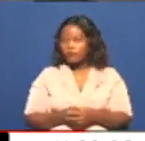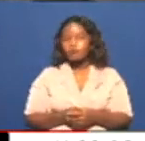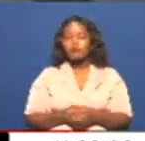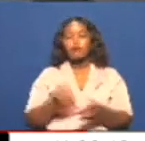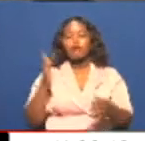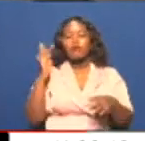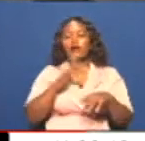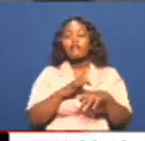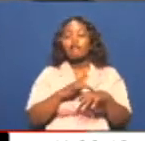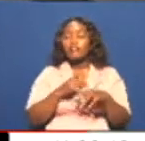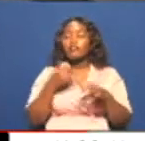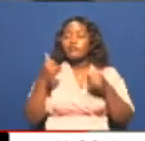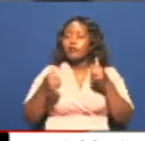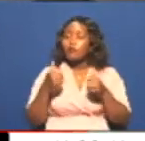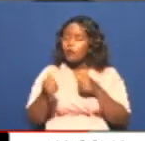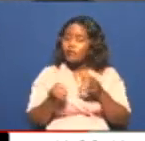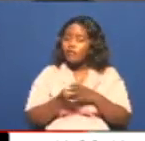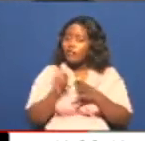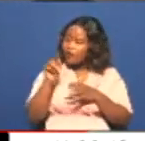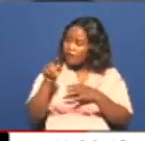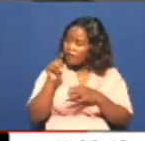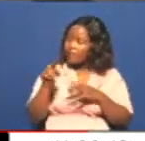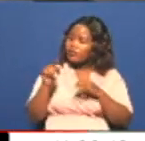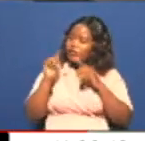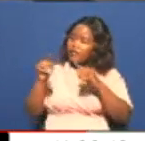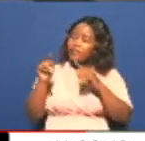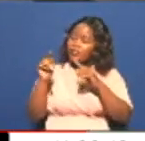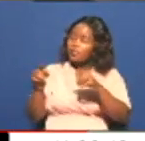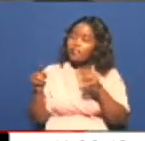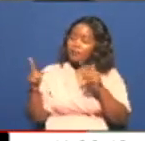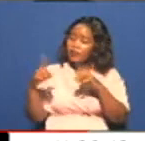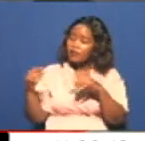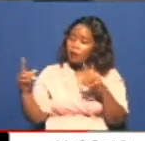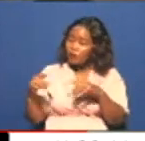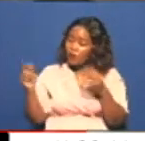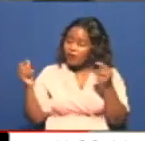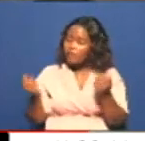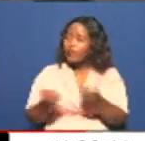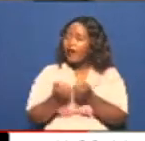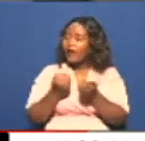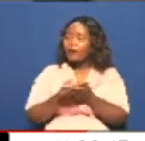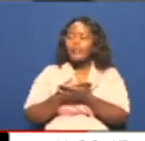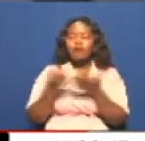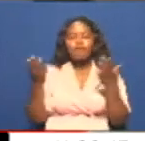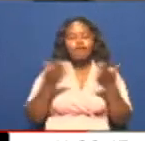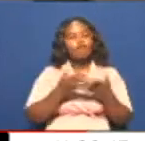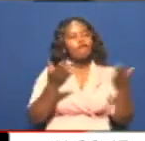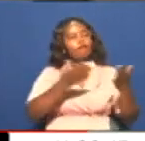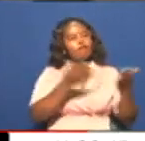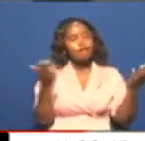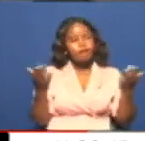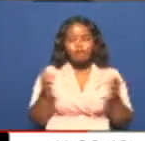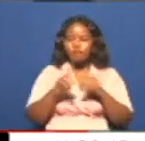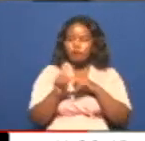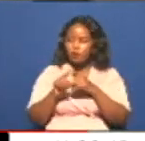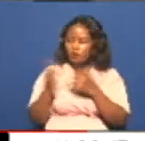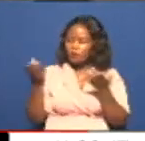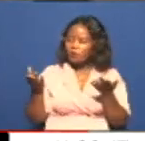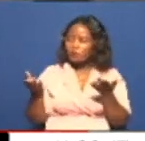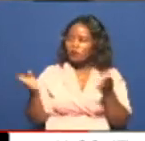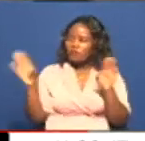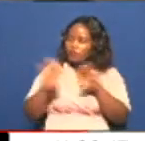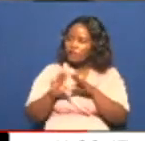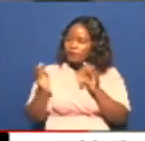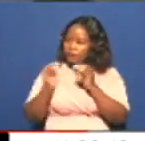that these incitements are done at closed doors and operatives happen at closed doors and people suffer